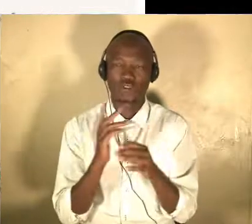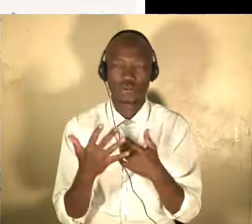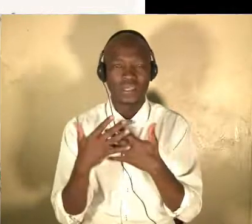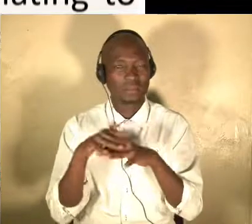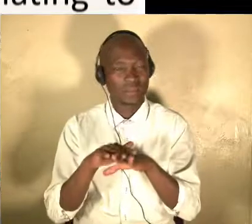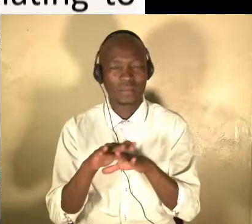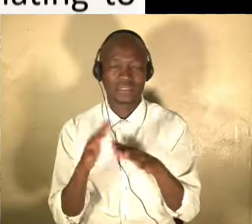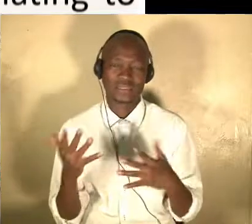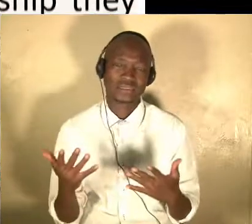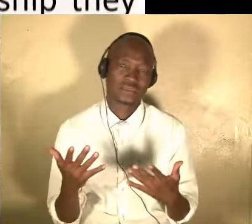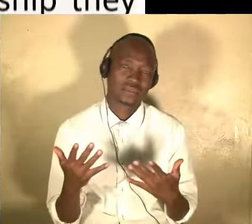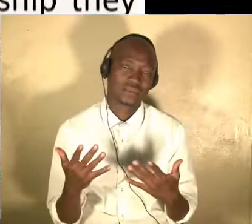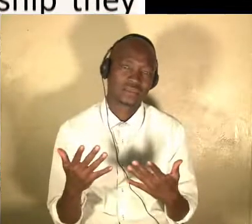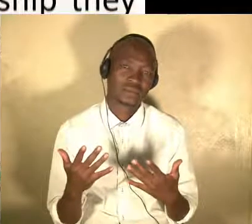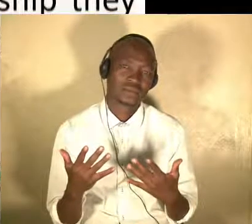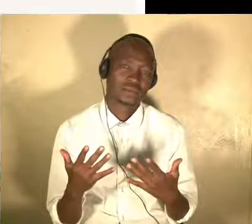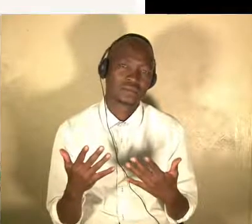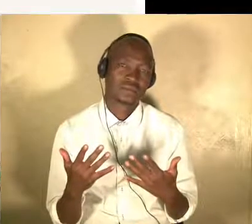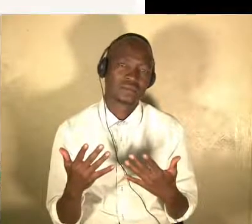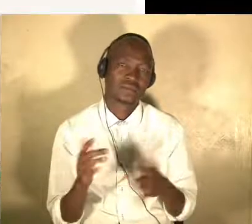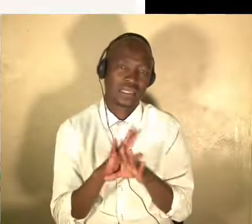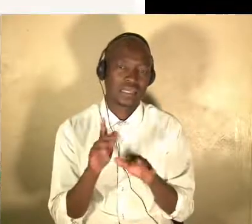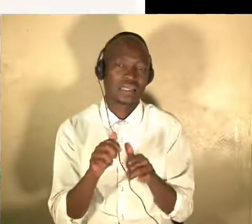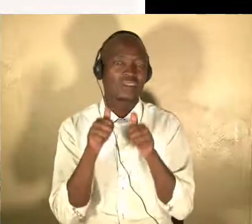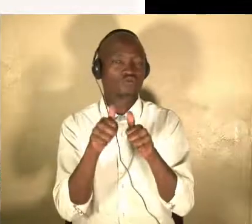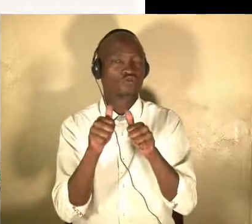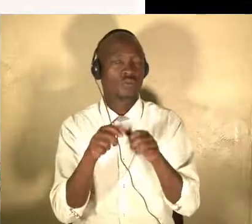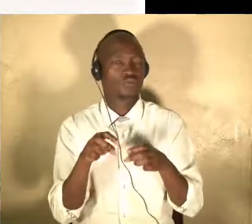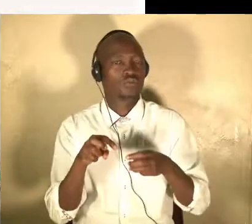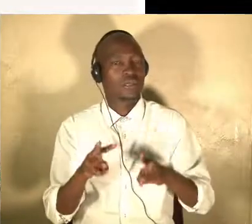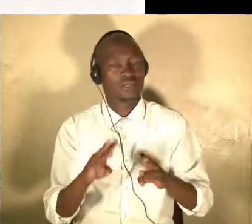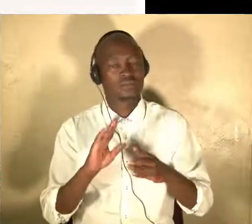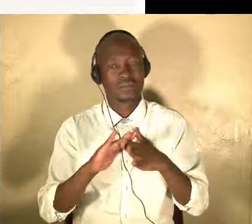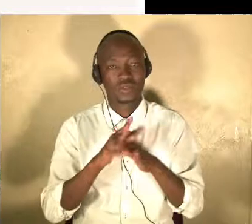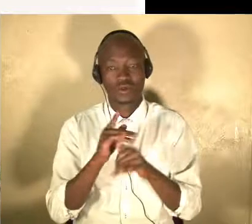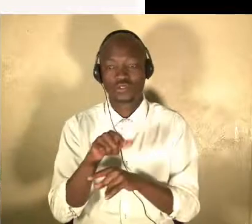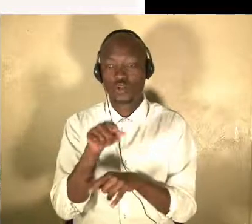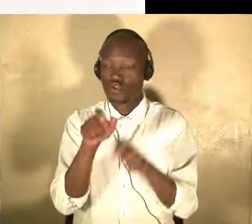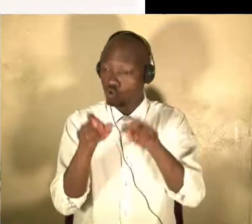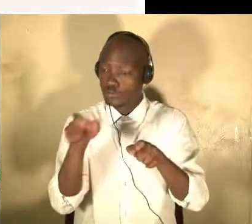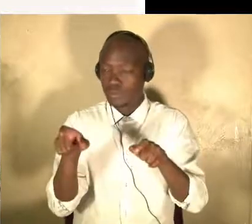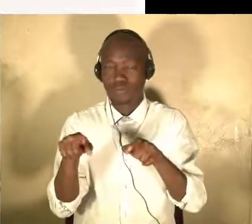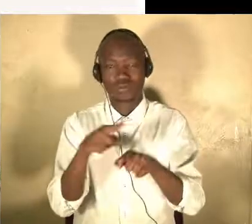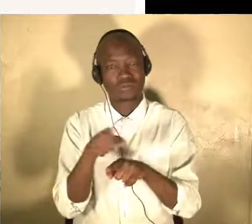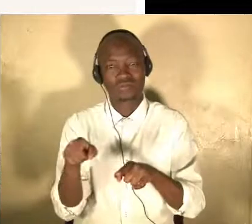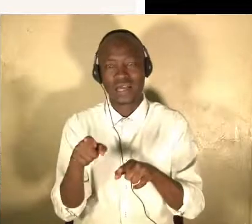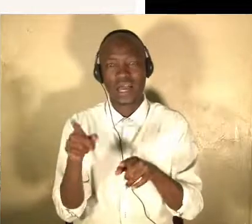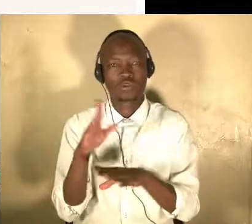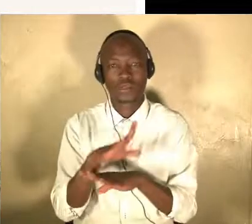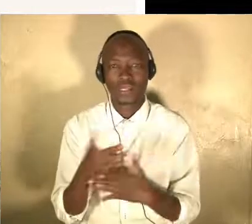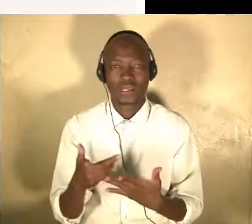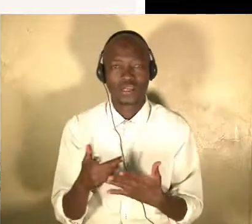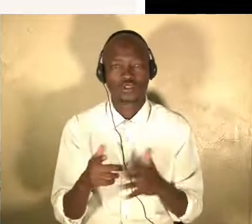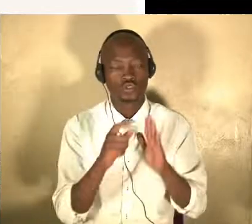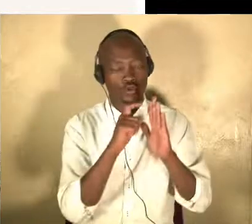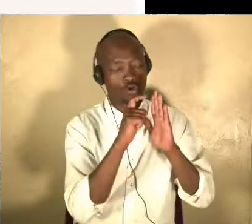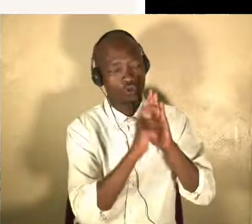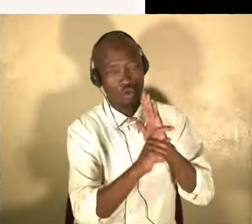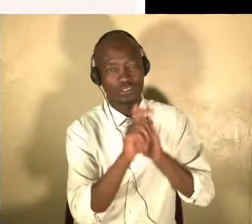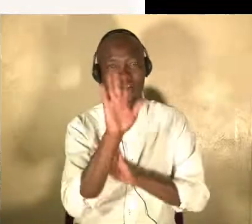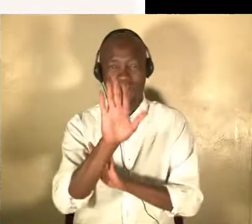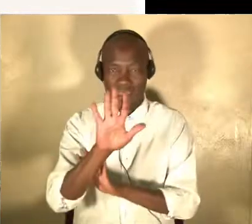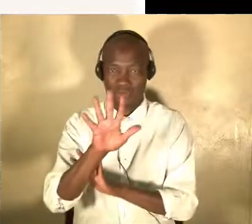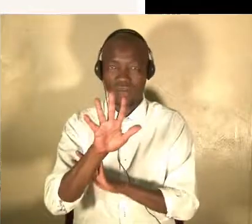implemented in a satisfactory manner, because those enablers are not there. So clause 5 seeks to do